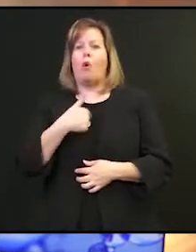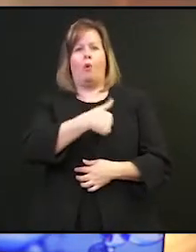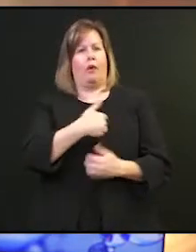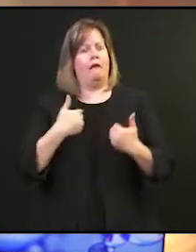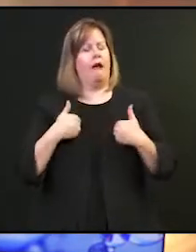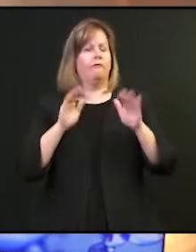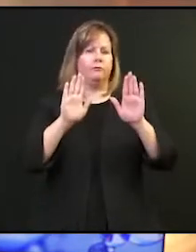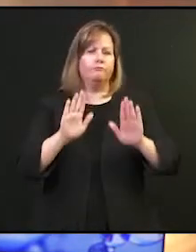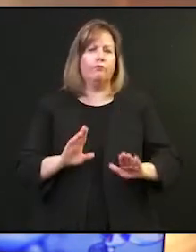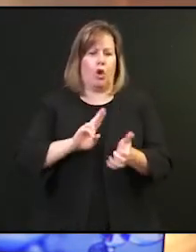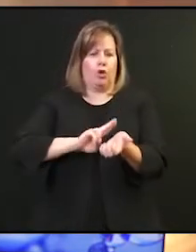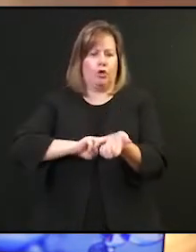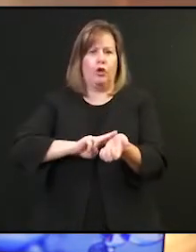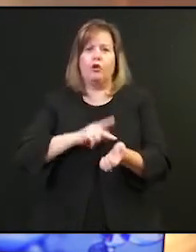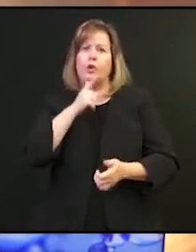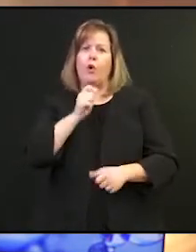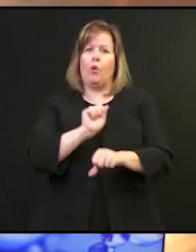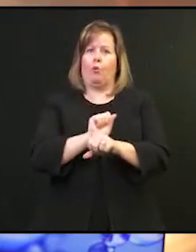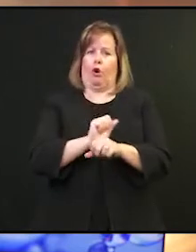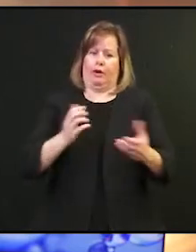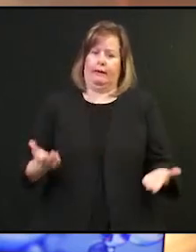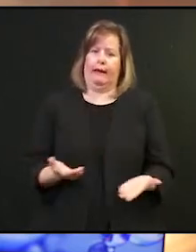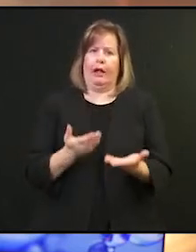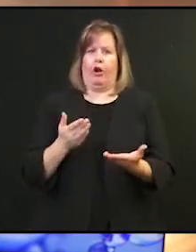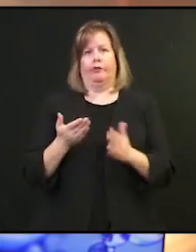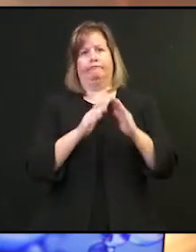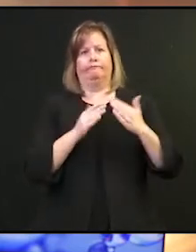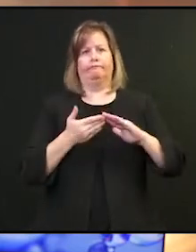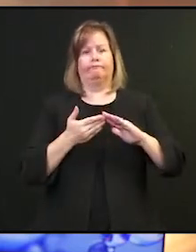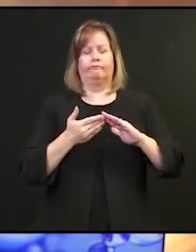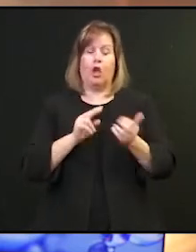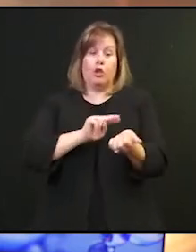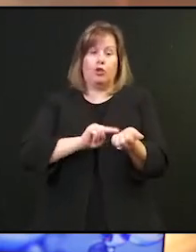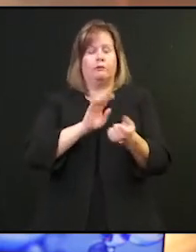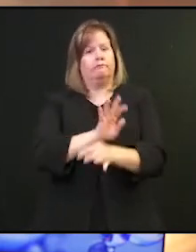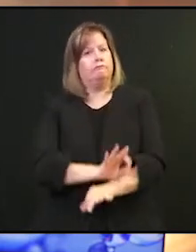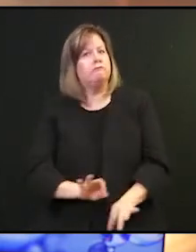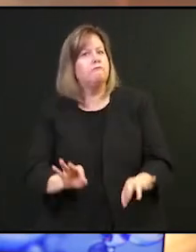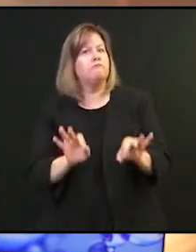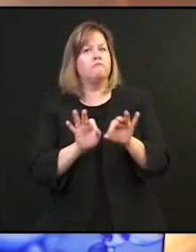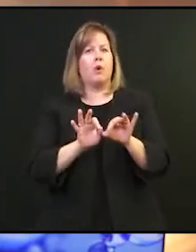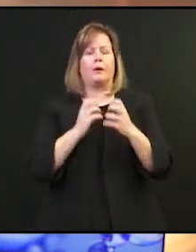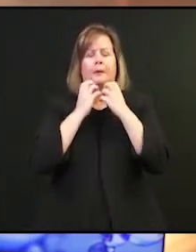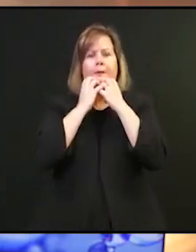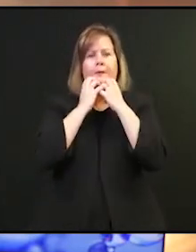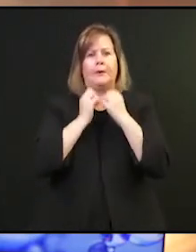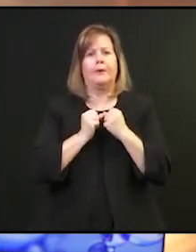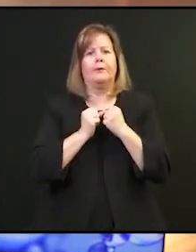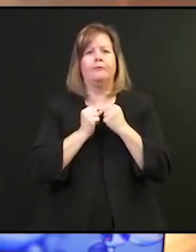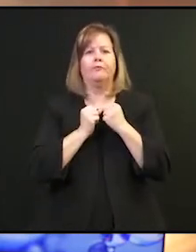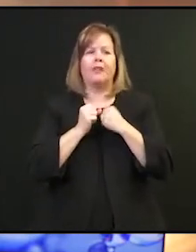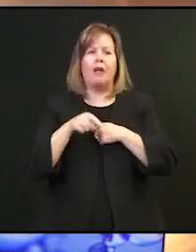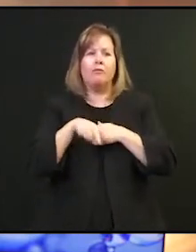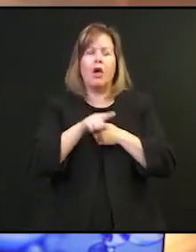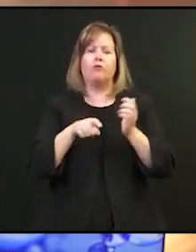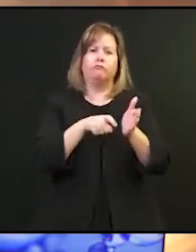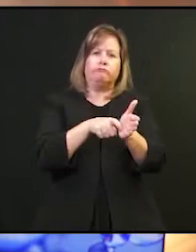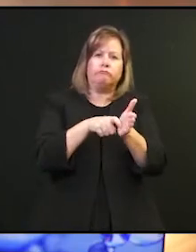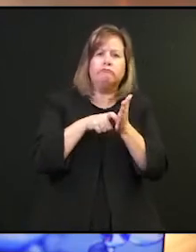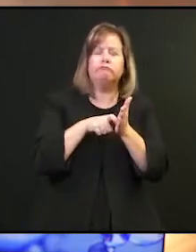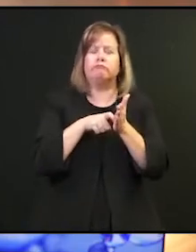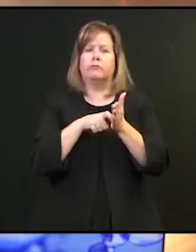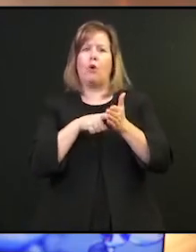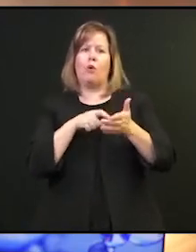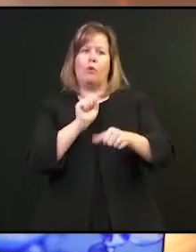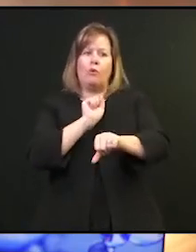Kent County area. And nurses are so important, and right now they are frontline workers. In fact, they're always frontline workers, but